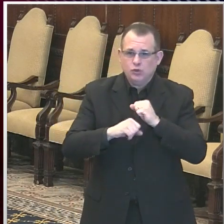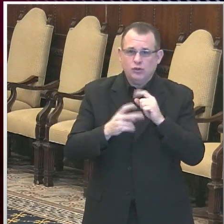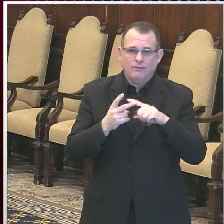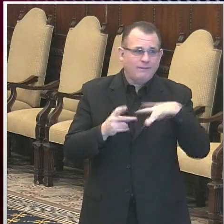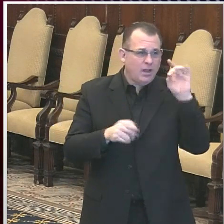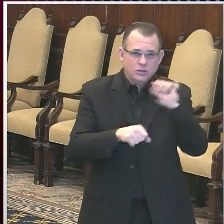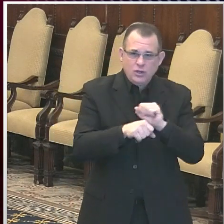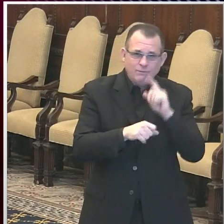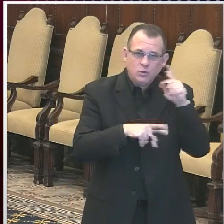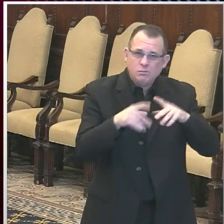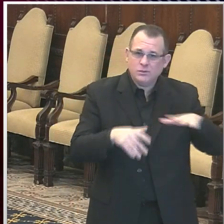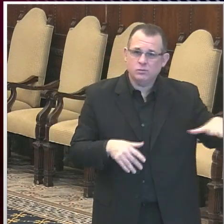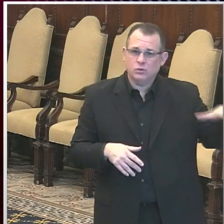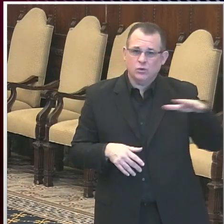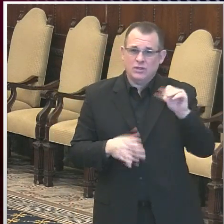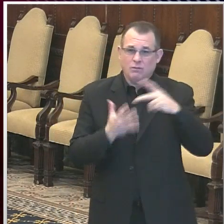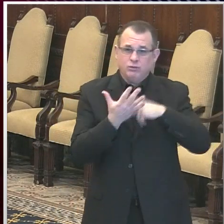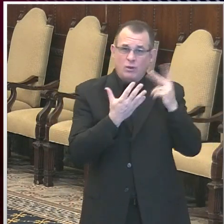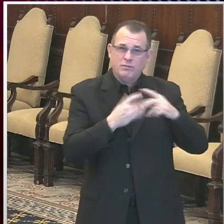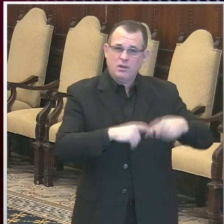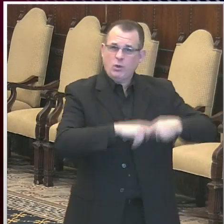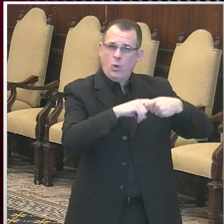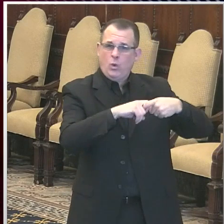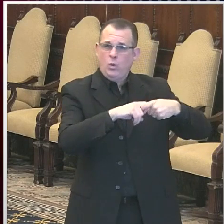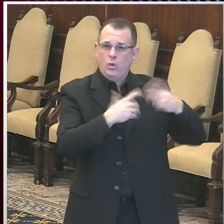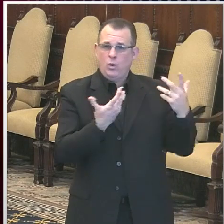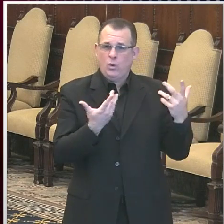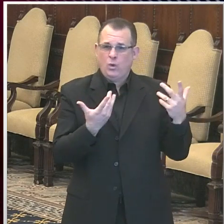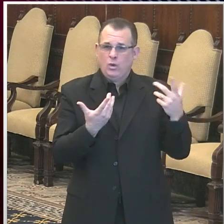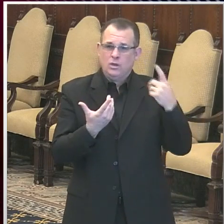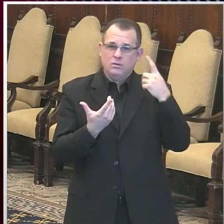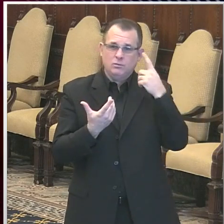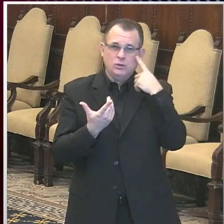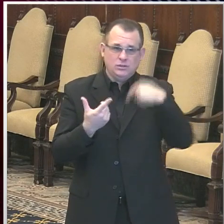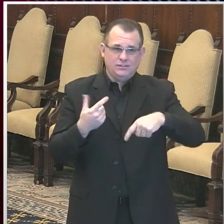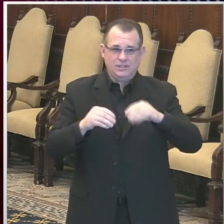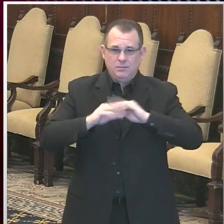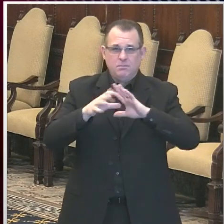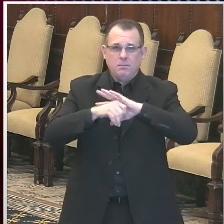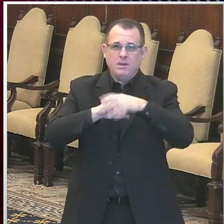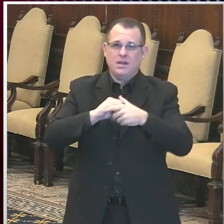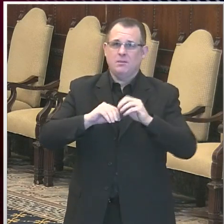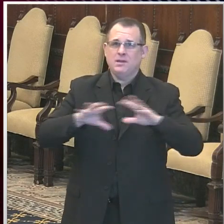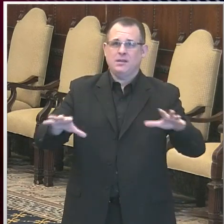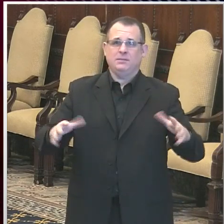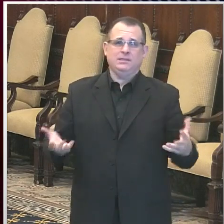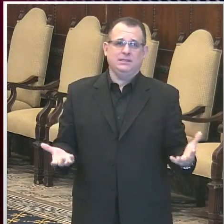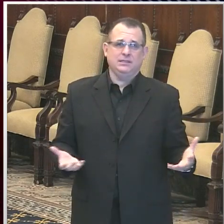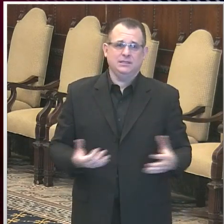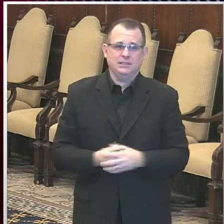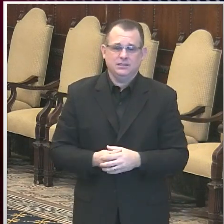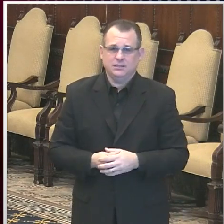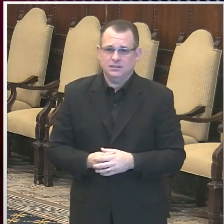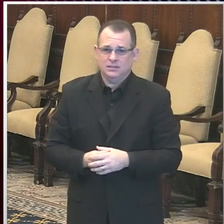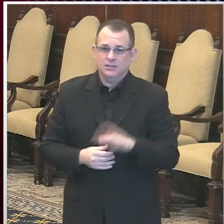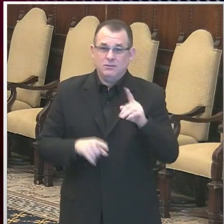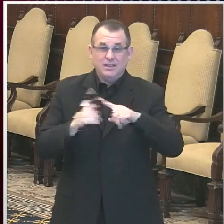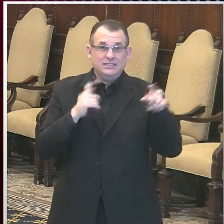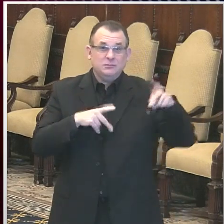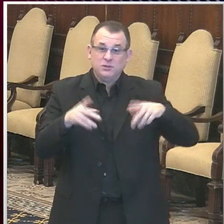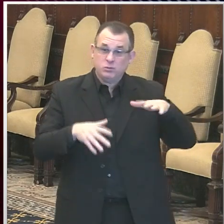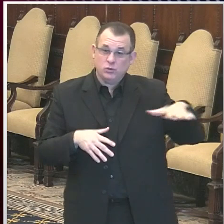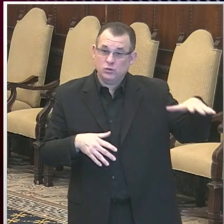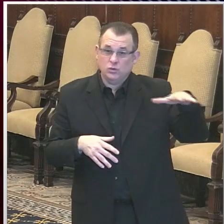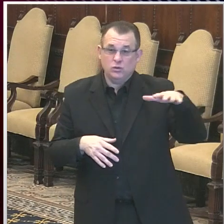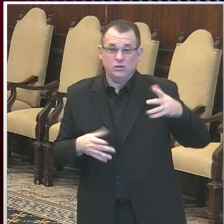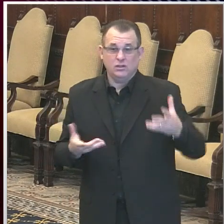available any longer because of the pandemic. And the ability to interact and interface with these folks, with